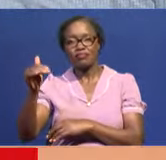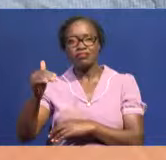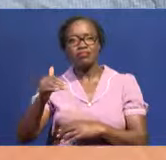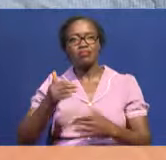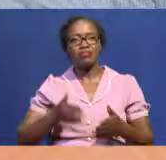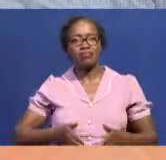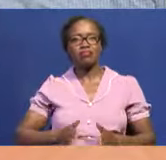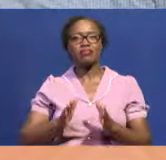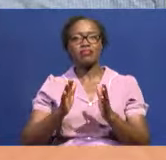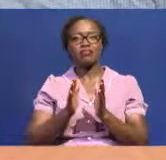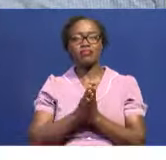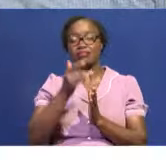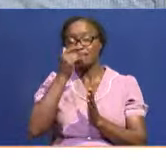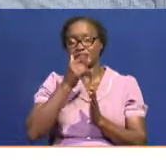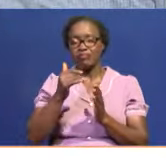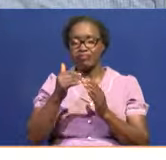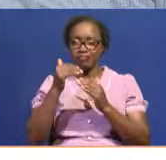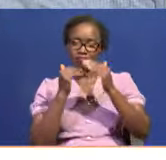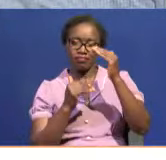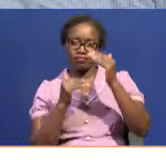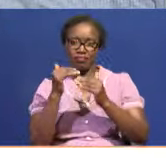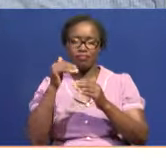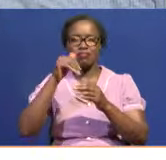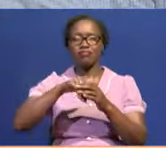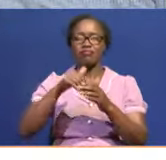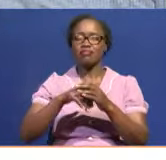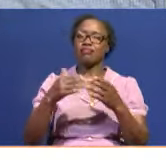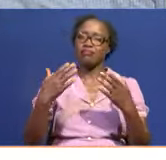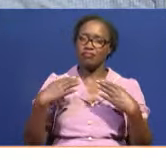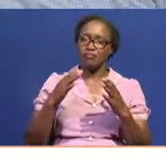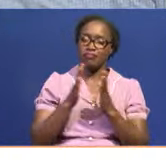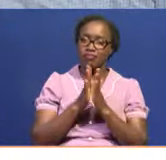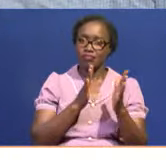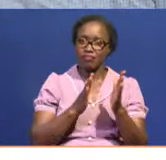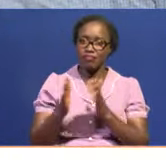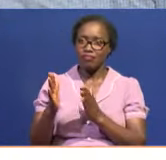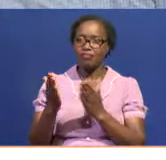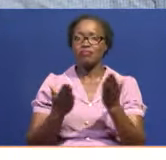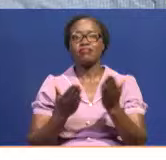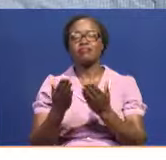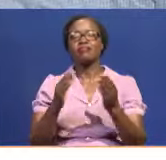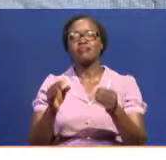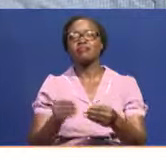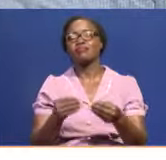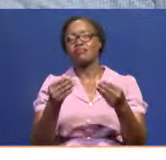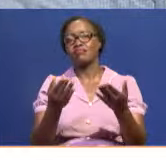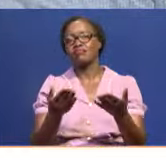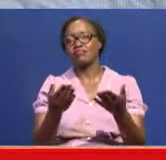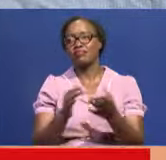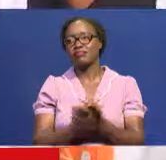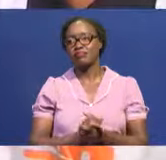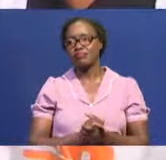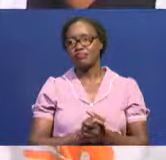fertility and age structures so as to incorporate population and planning and service provision.